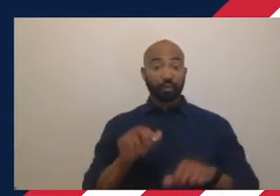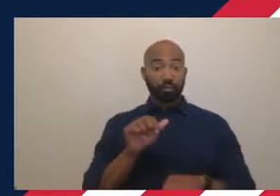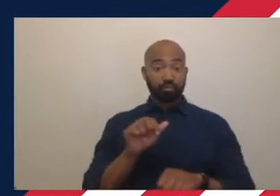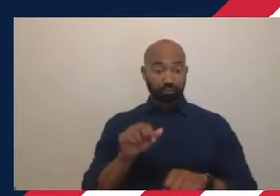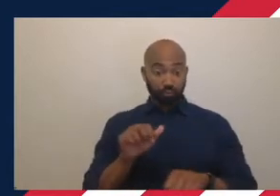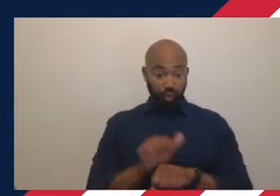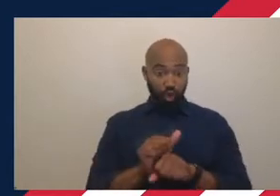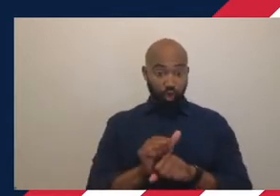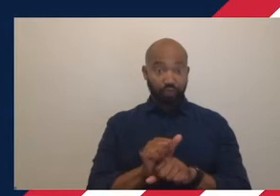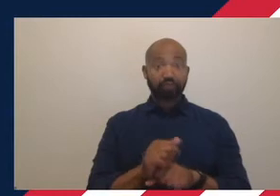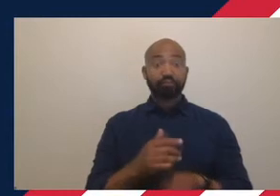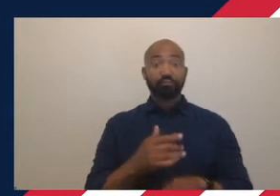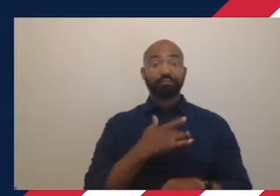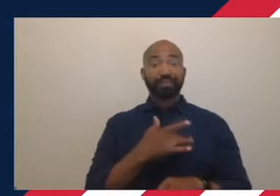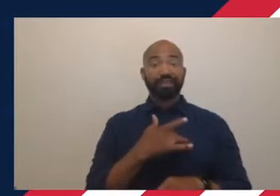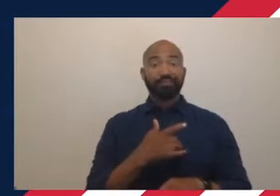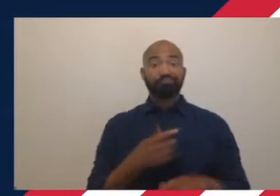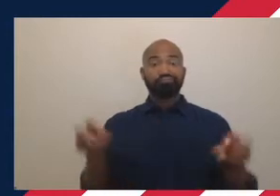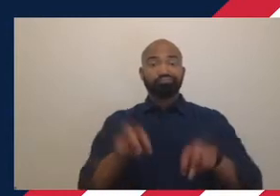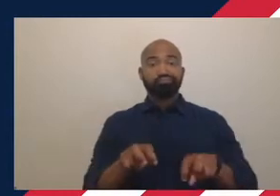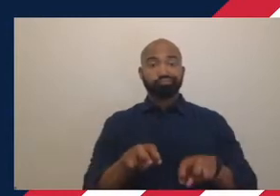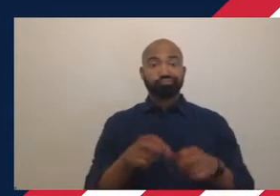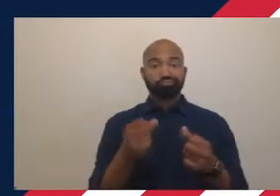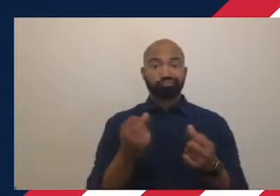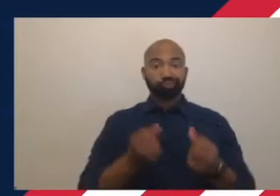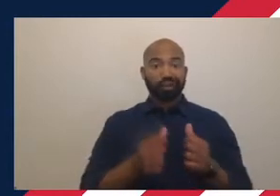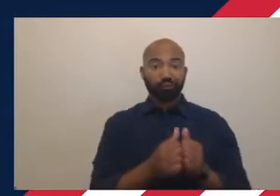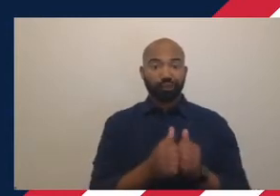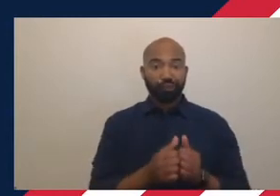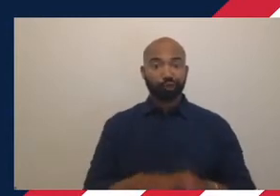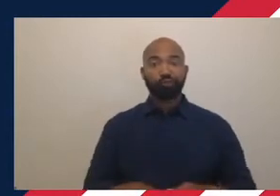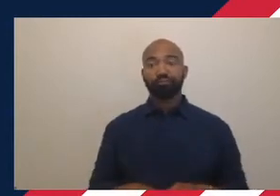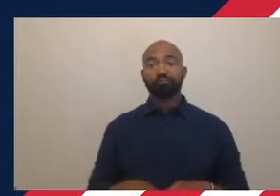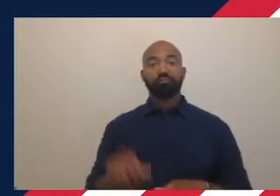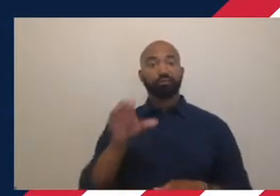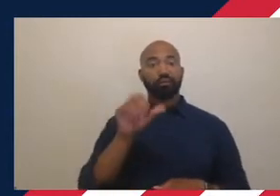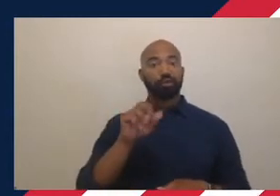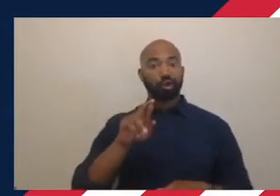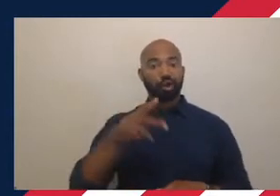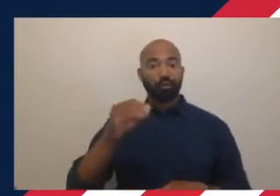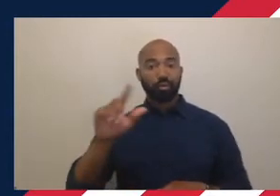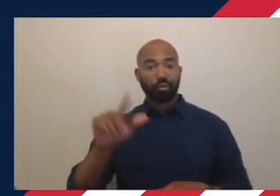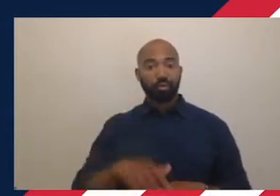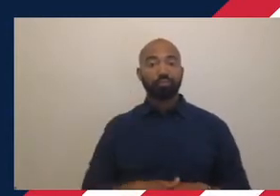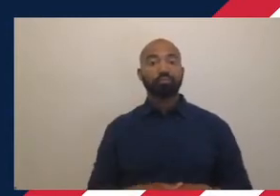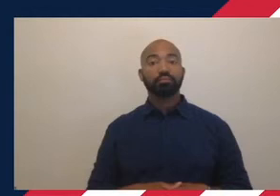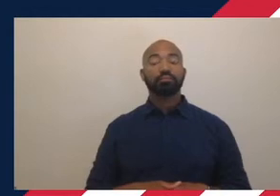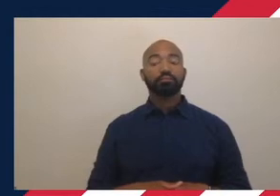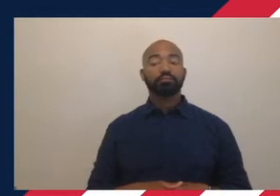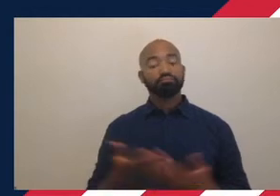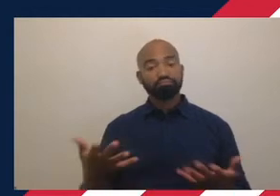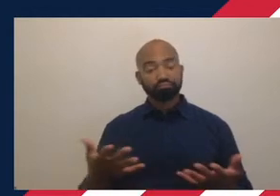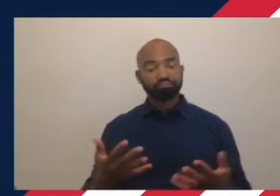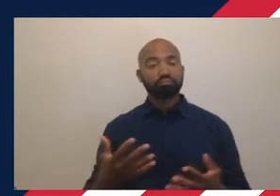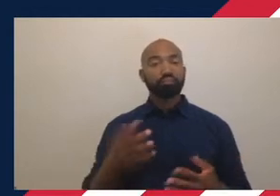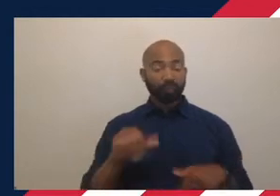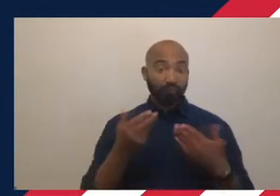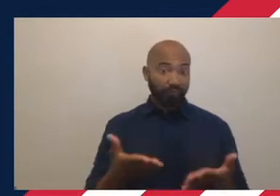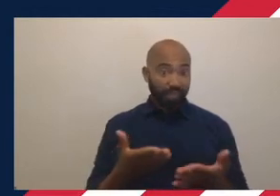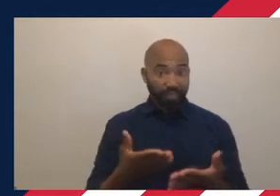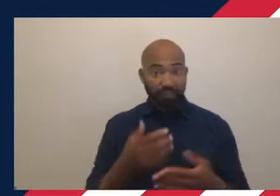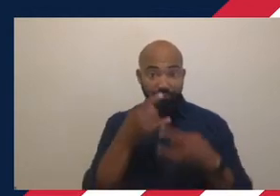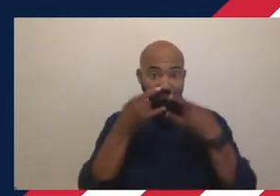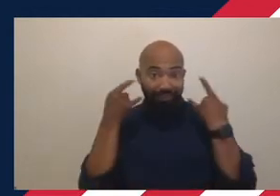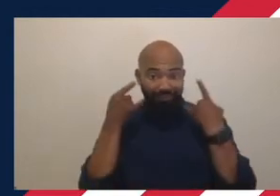in close contact, even though they wear masks. We made sure we provided them to them early on.